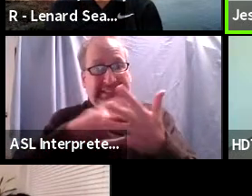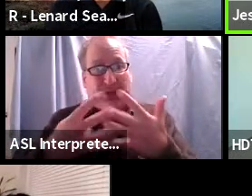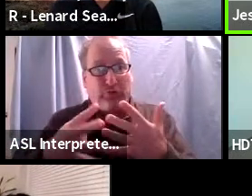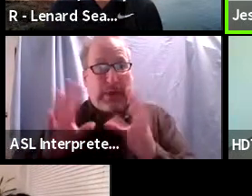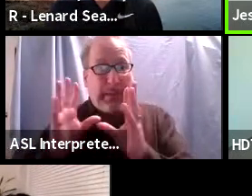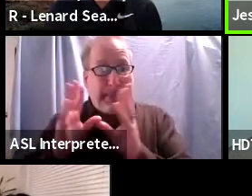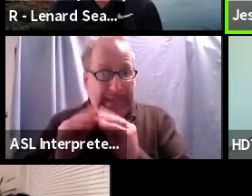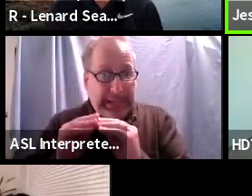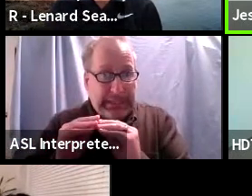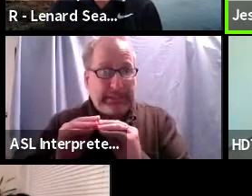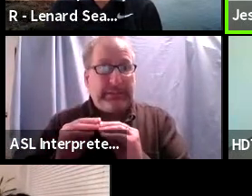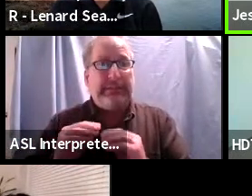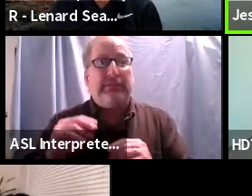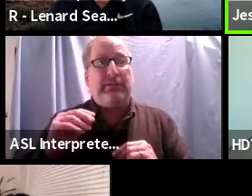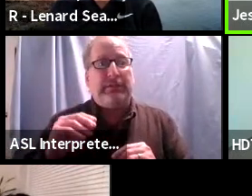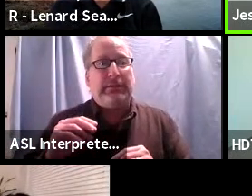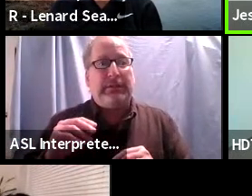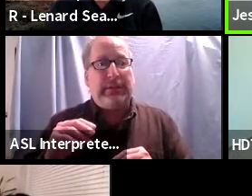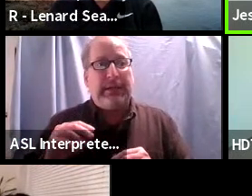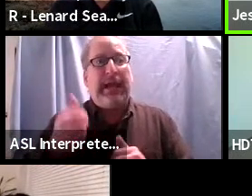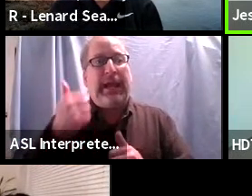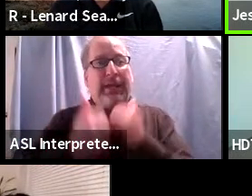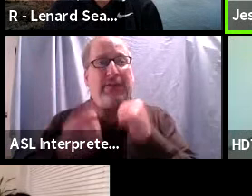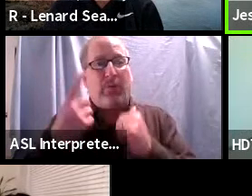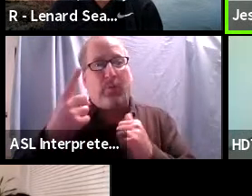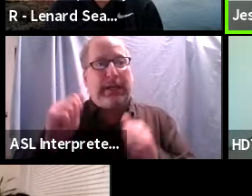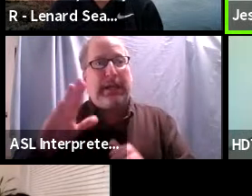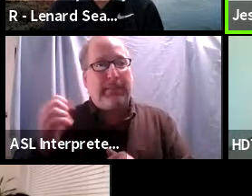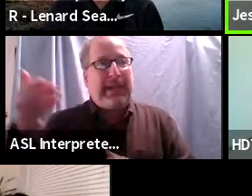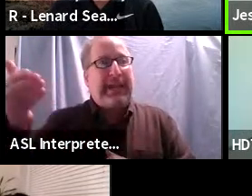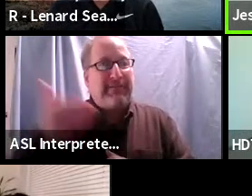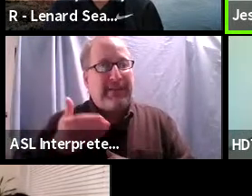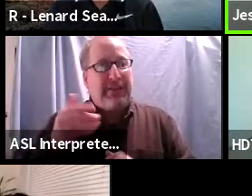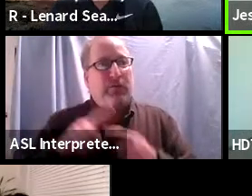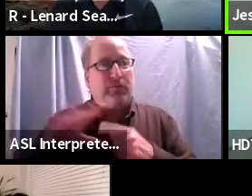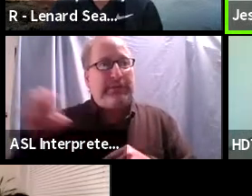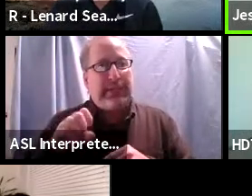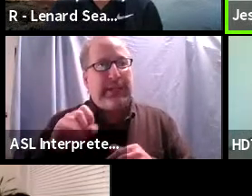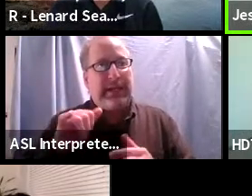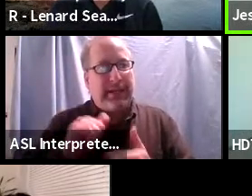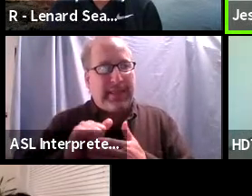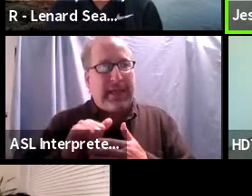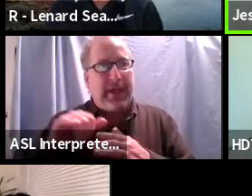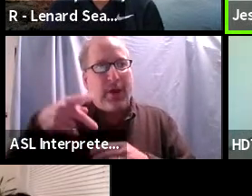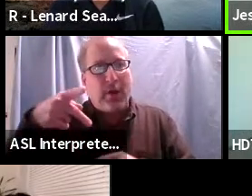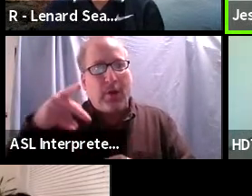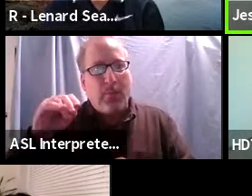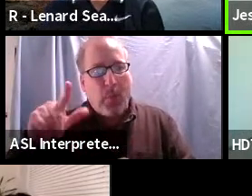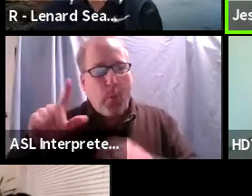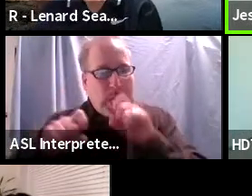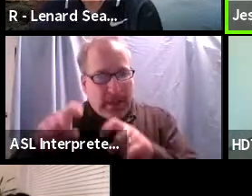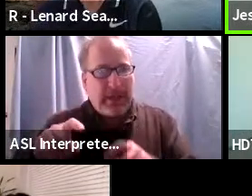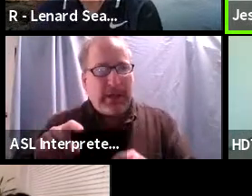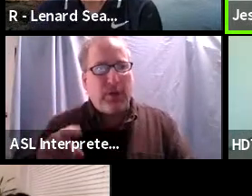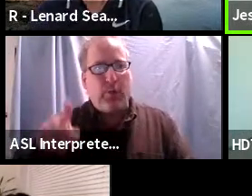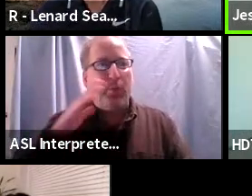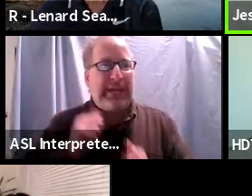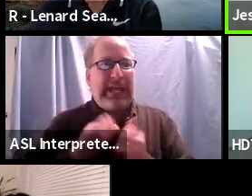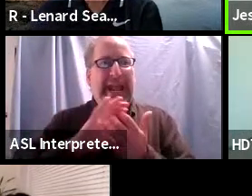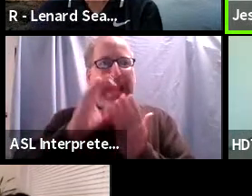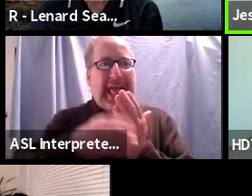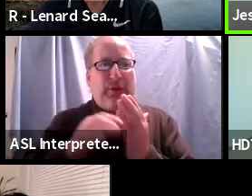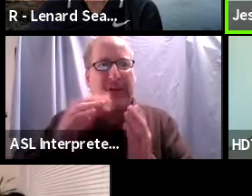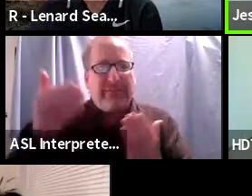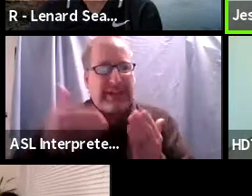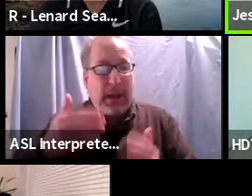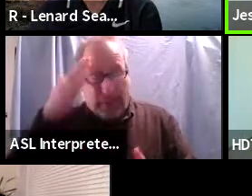meetings, to Taylor's point, everyone can be invited to take the doodle poll. Everyone will get the calendar invite. So just because you were in one group